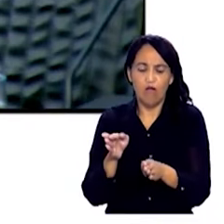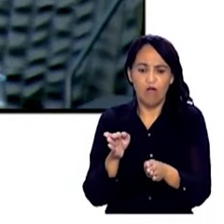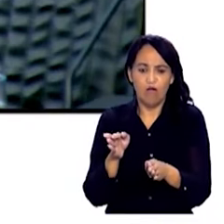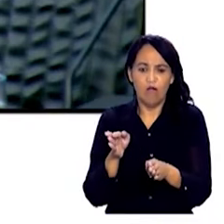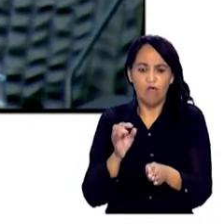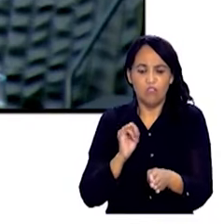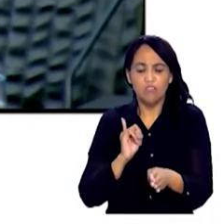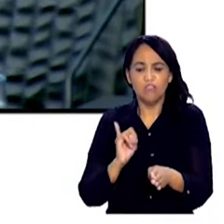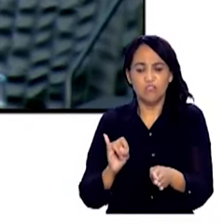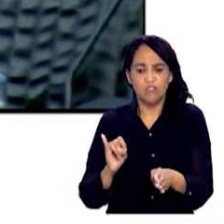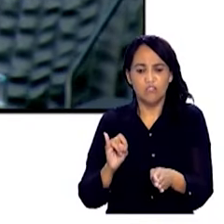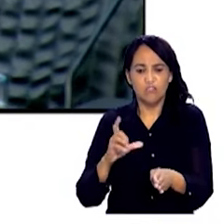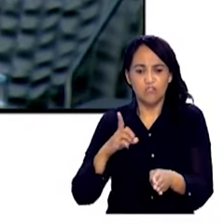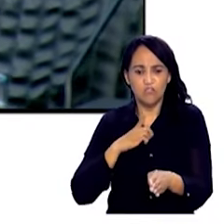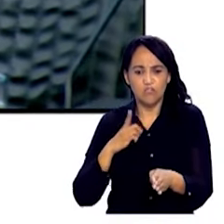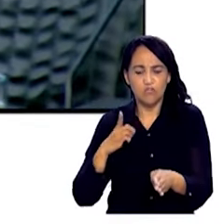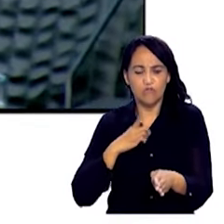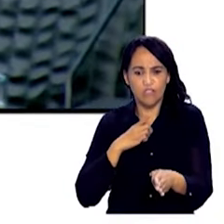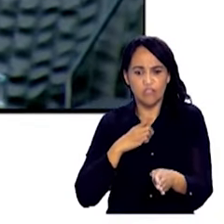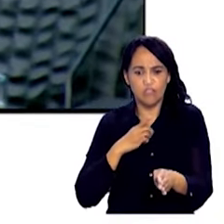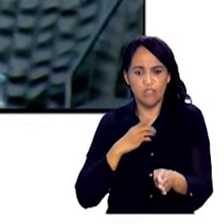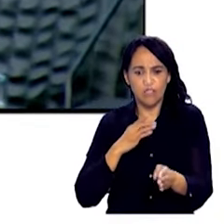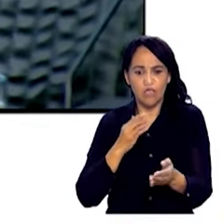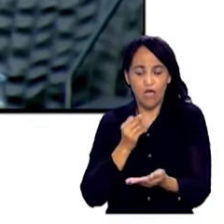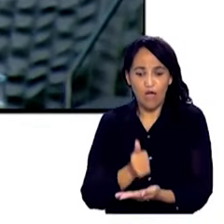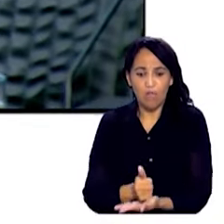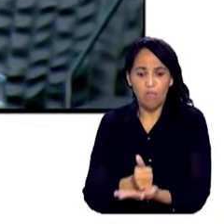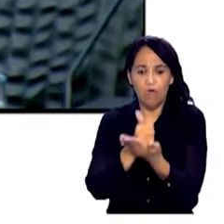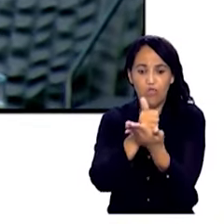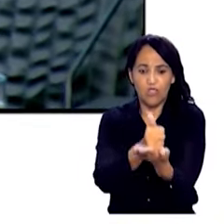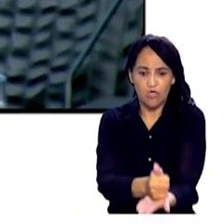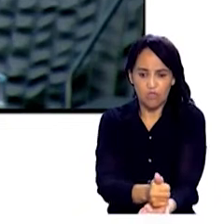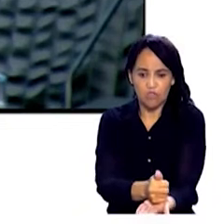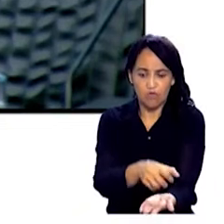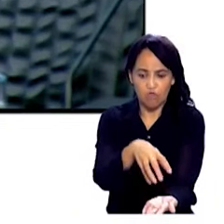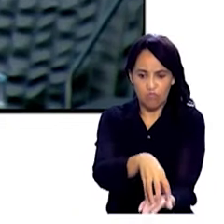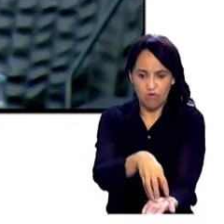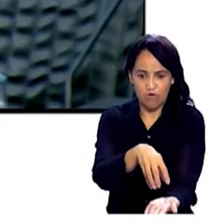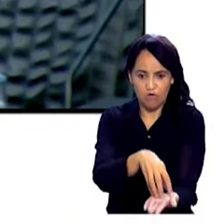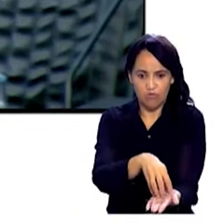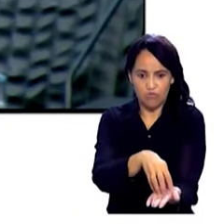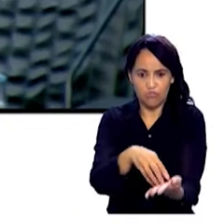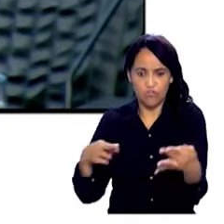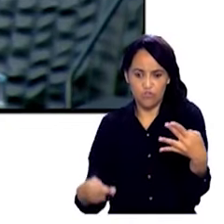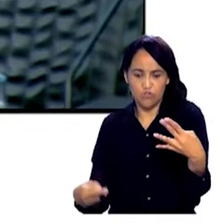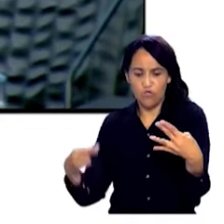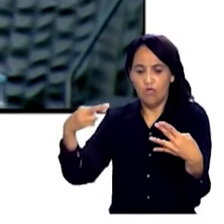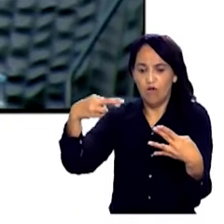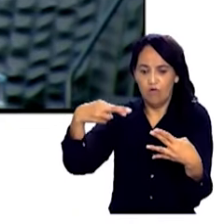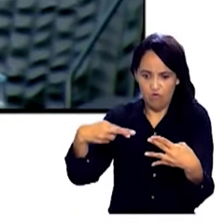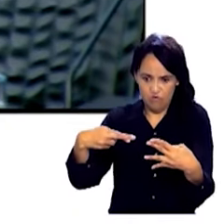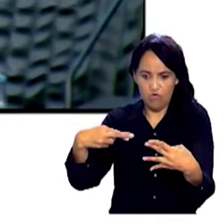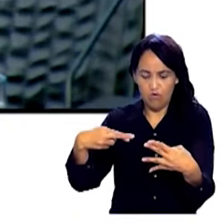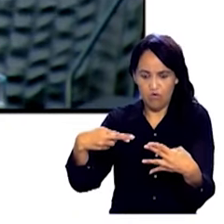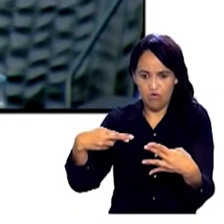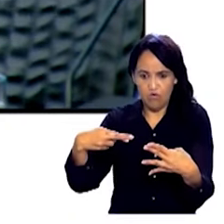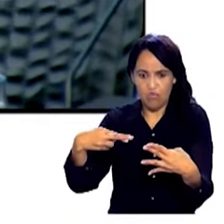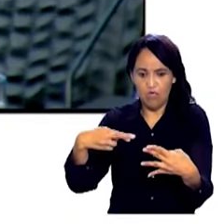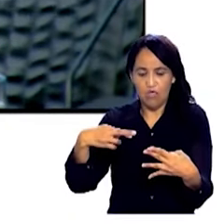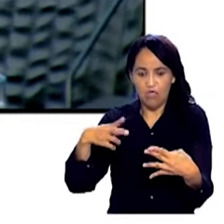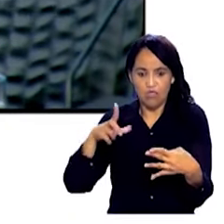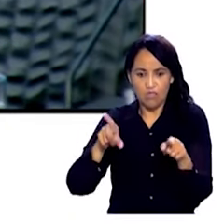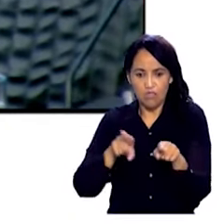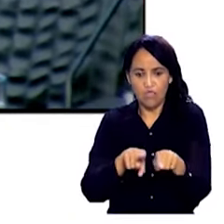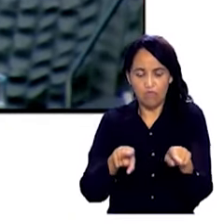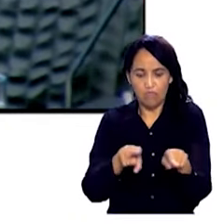cour in all other cases the sueme cour has a jurisdiction with such exceptions and regulations